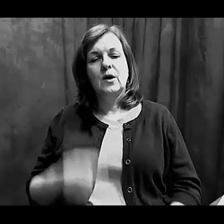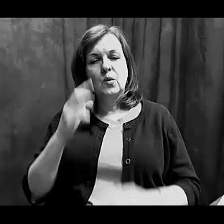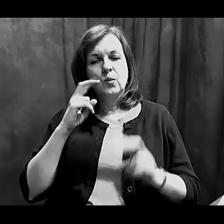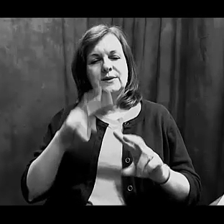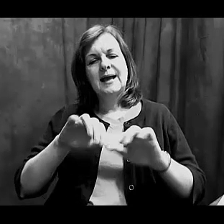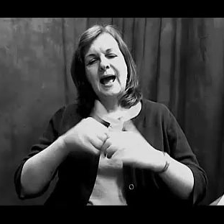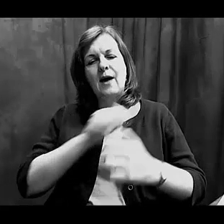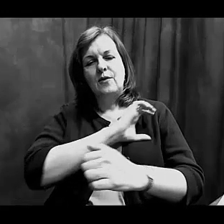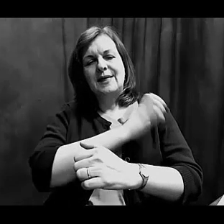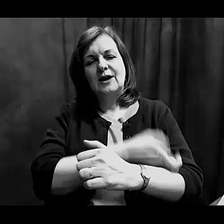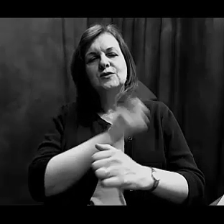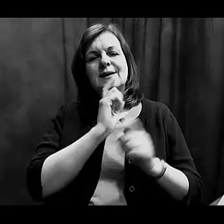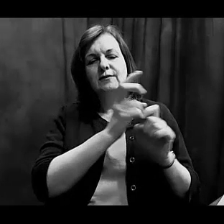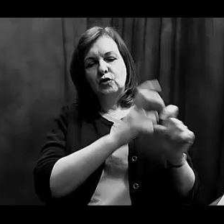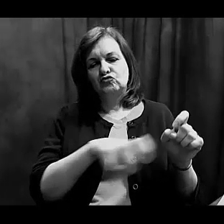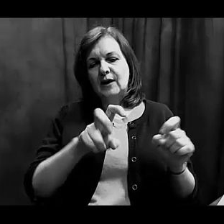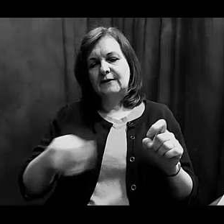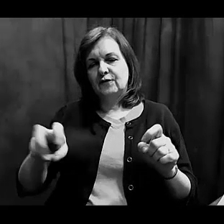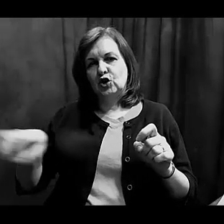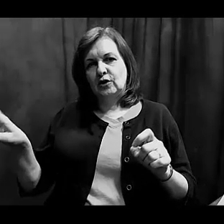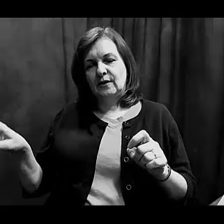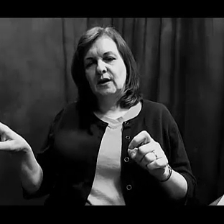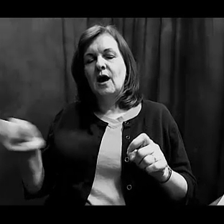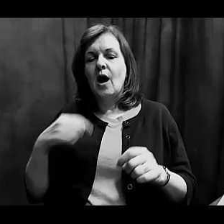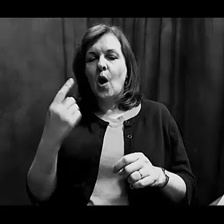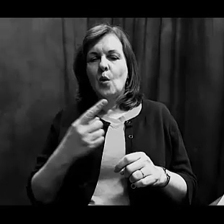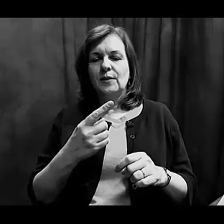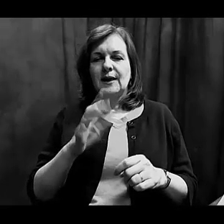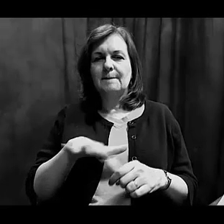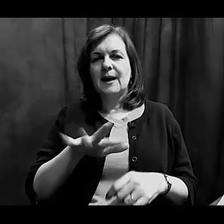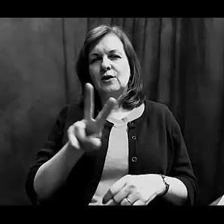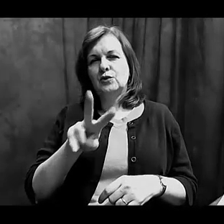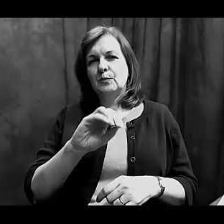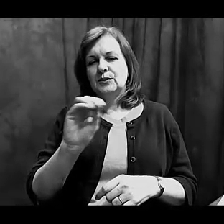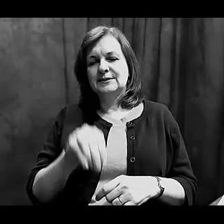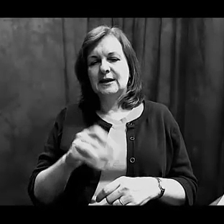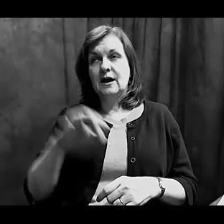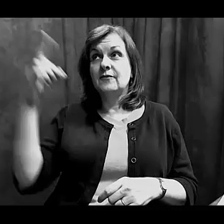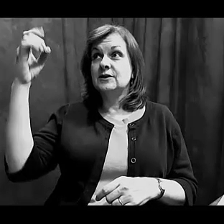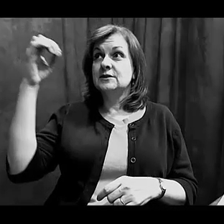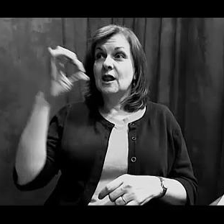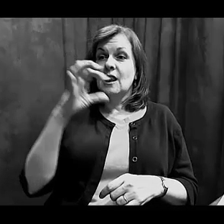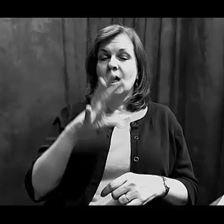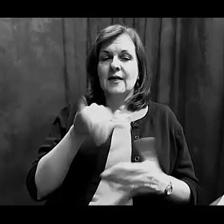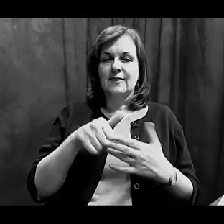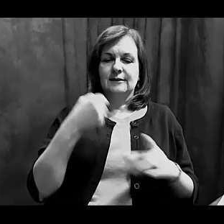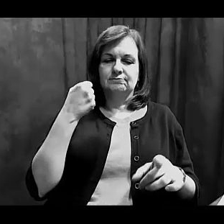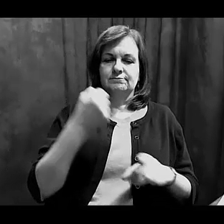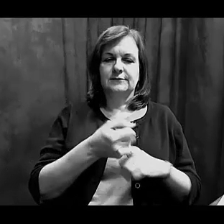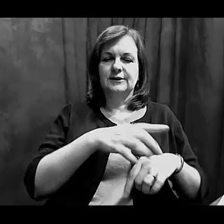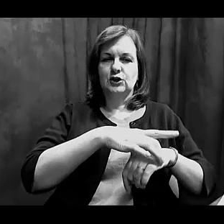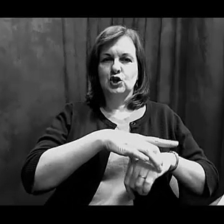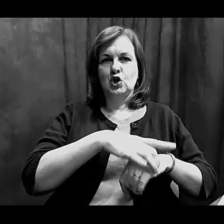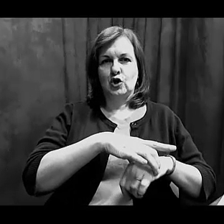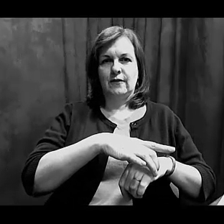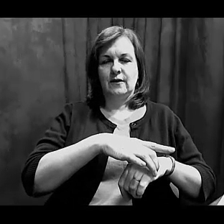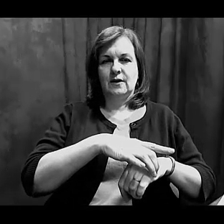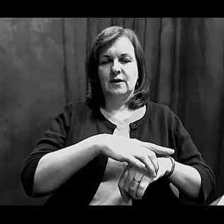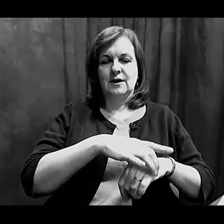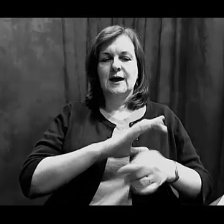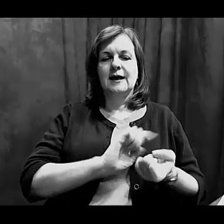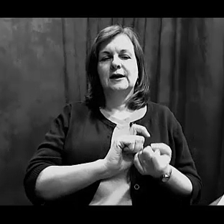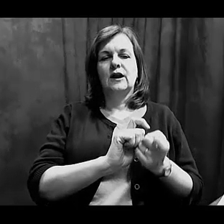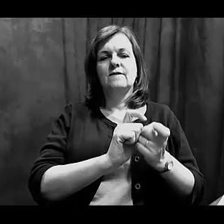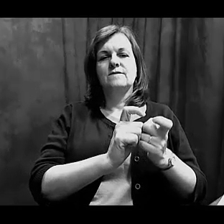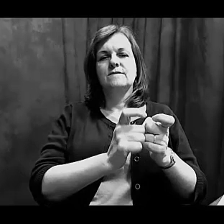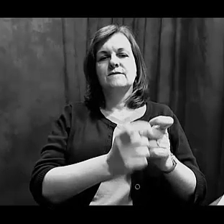Well, when we look at energy transfer, it turns out that only about 2% of the sunlight that